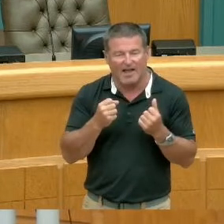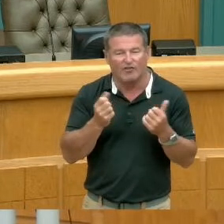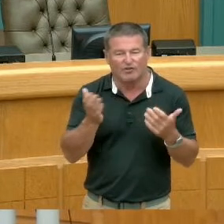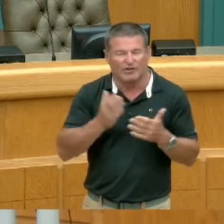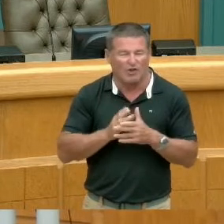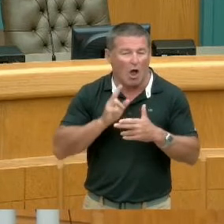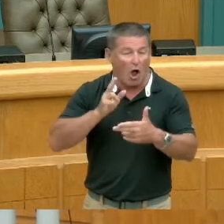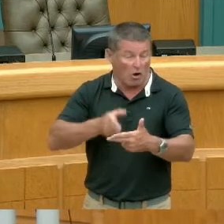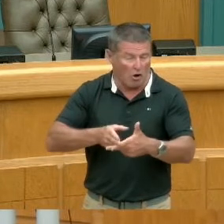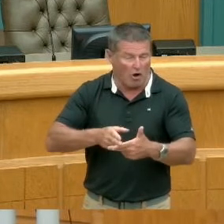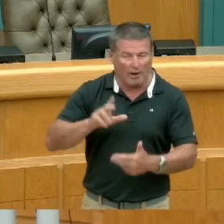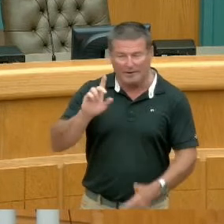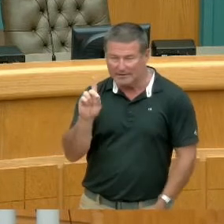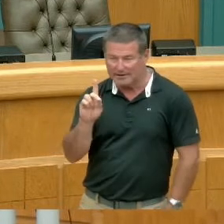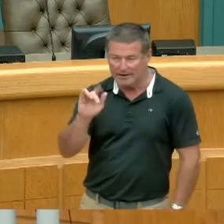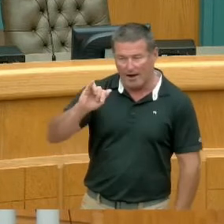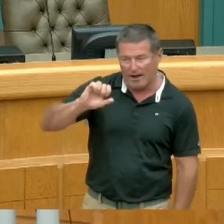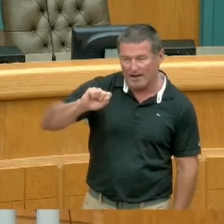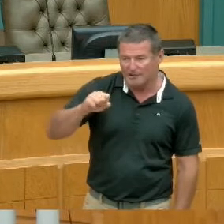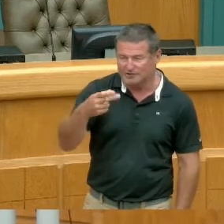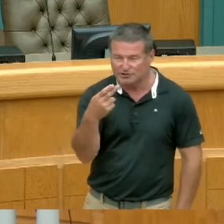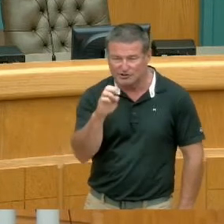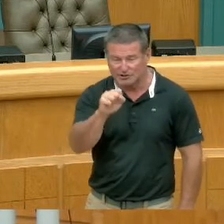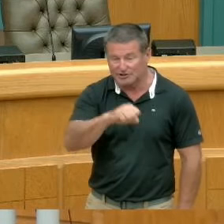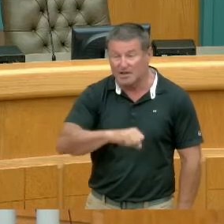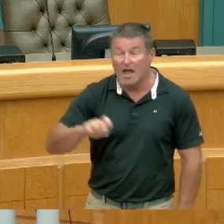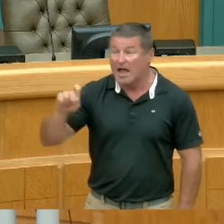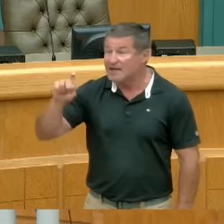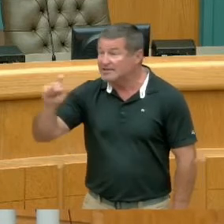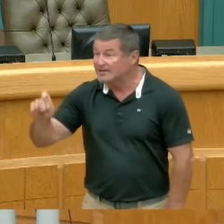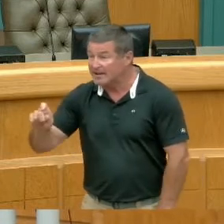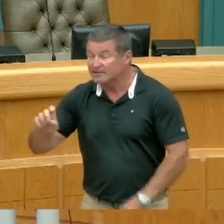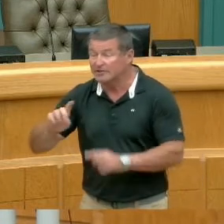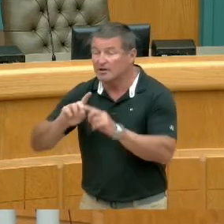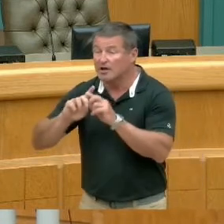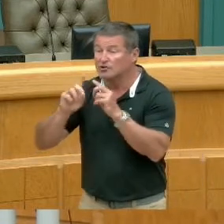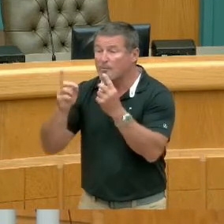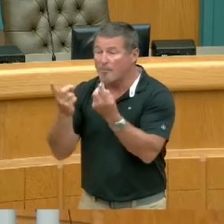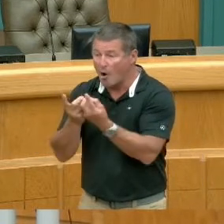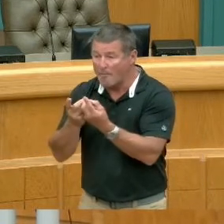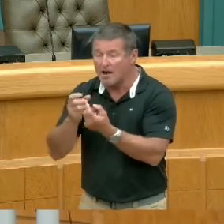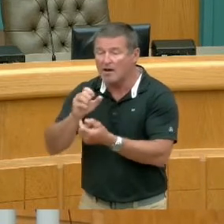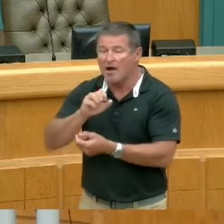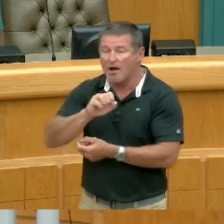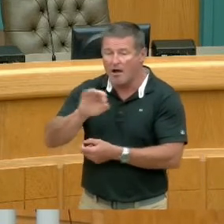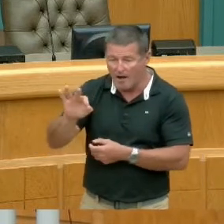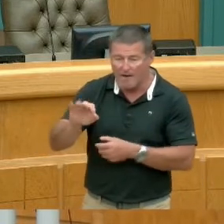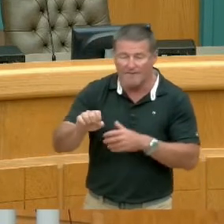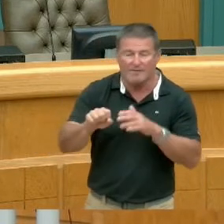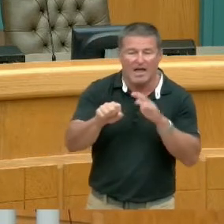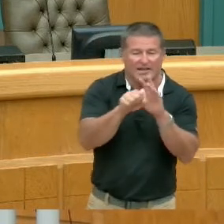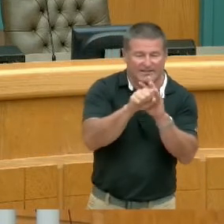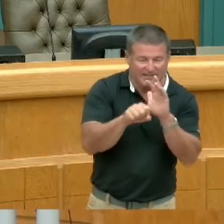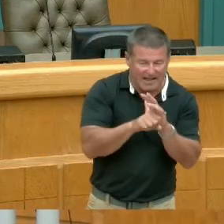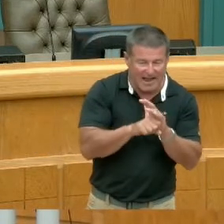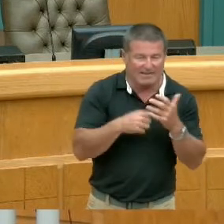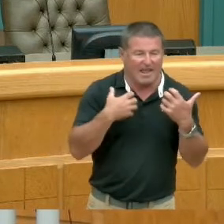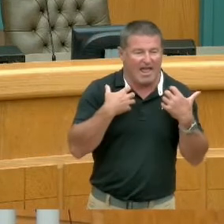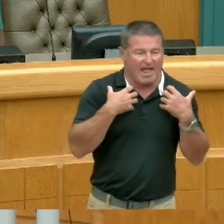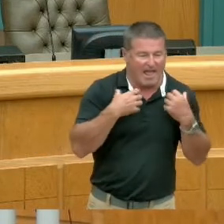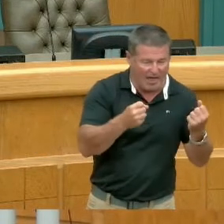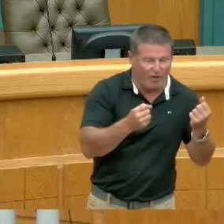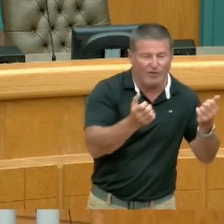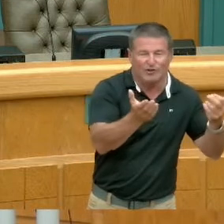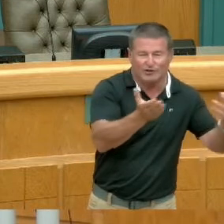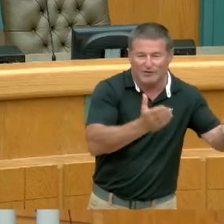DSHS. That's what that is. That's the Texas Department of State Health Services. Now you can get the lingo too. That's DSHS. It's one of the